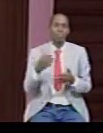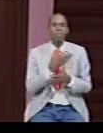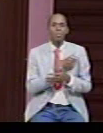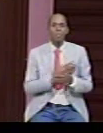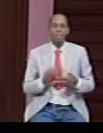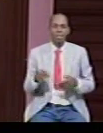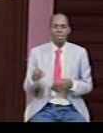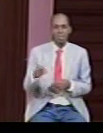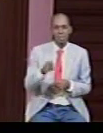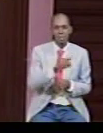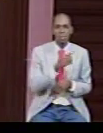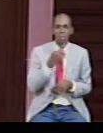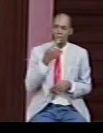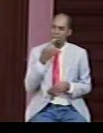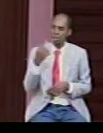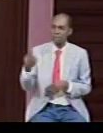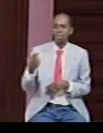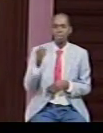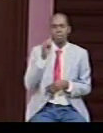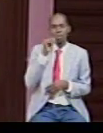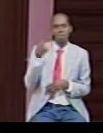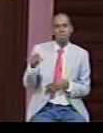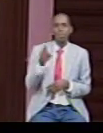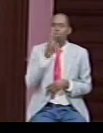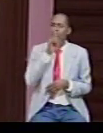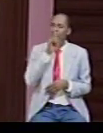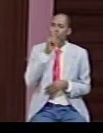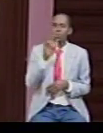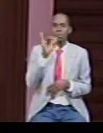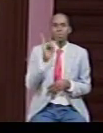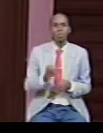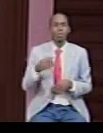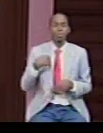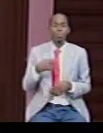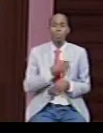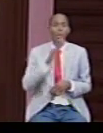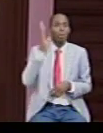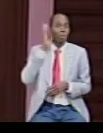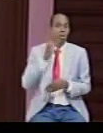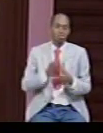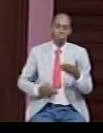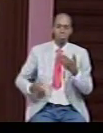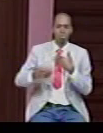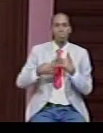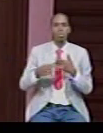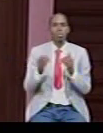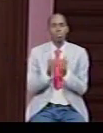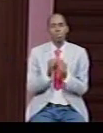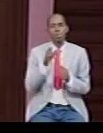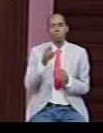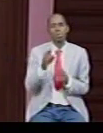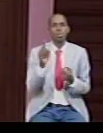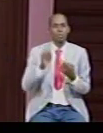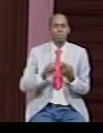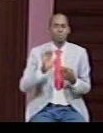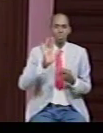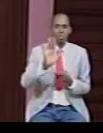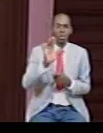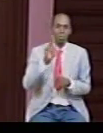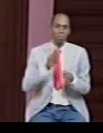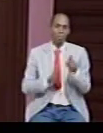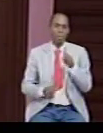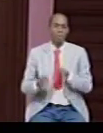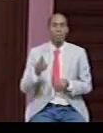said unto her, surely we will return with thee unto thy people.